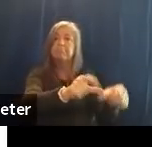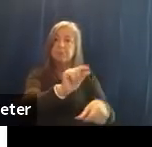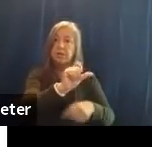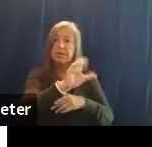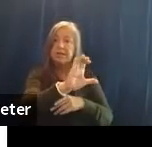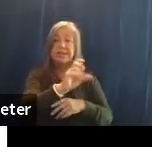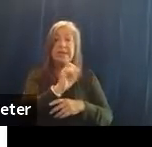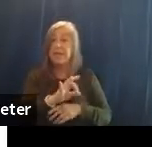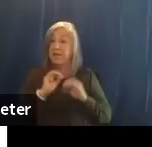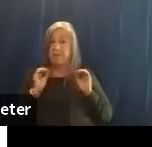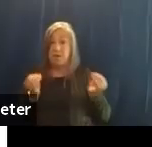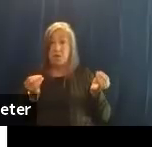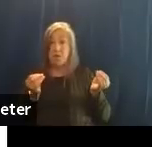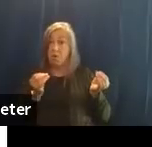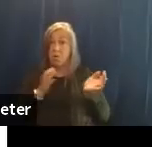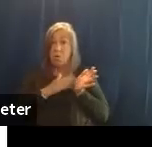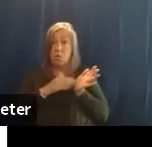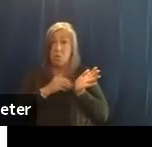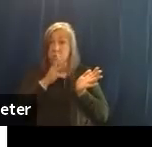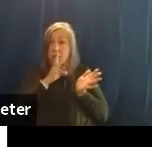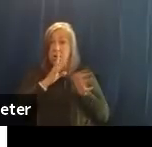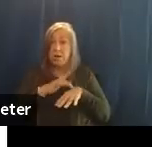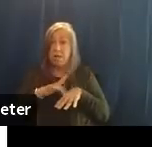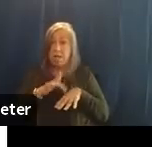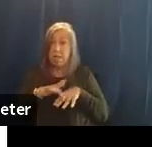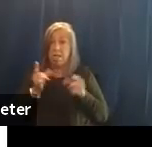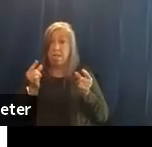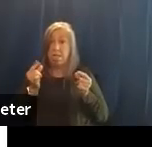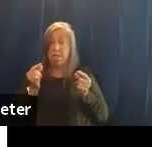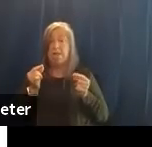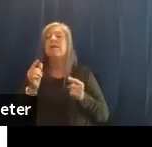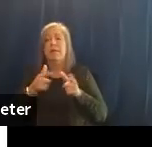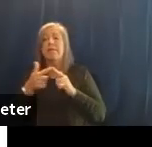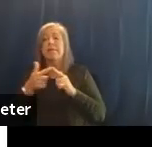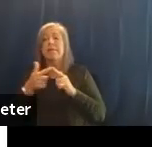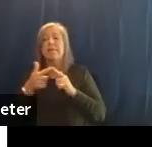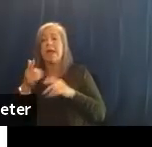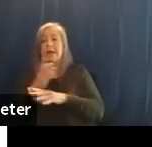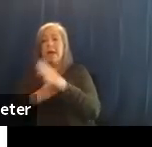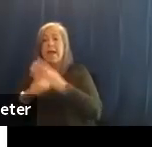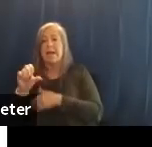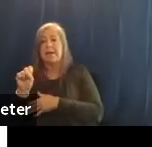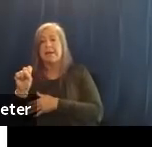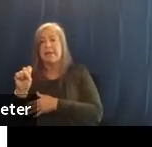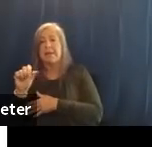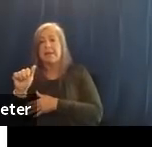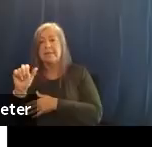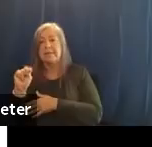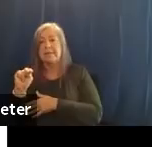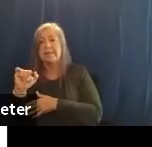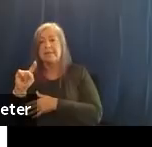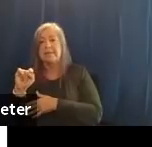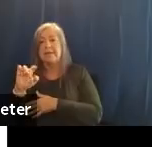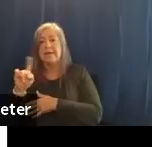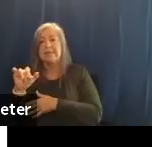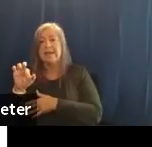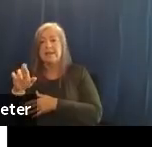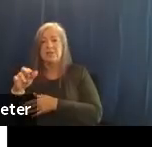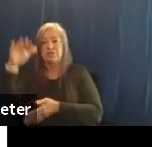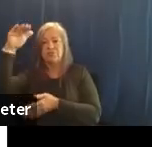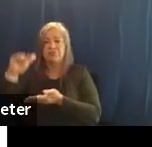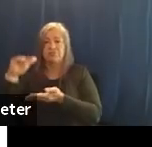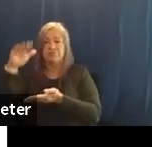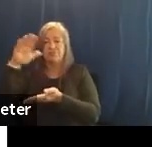We have also, there are disposable gloves, but after speaking with Becky, we've talked about